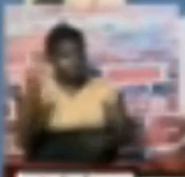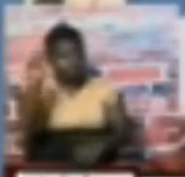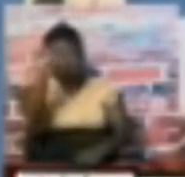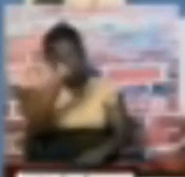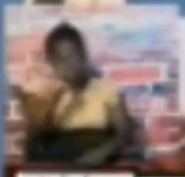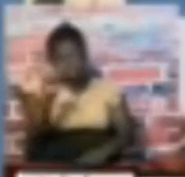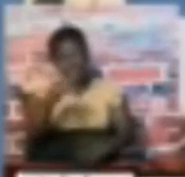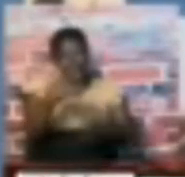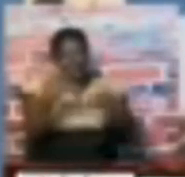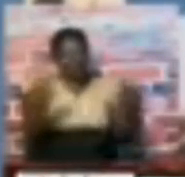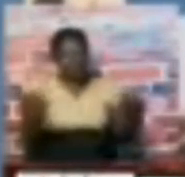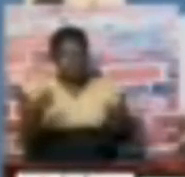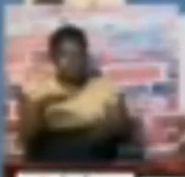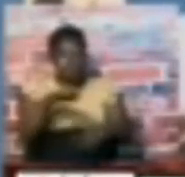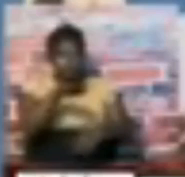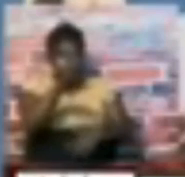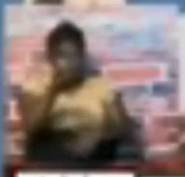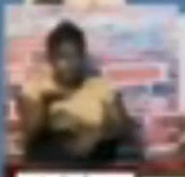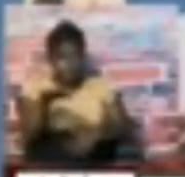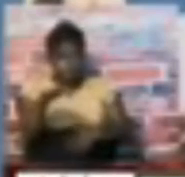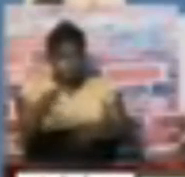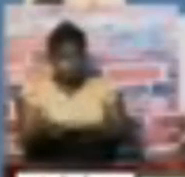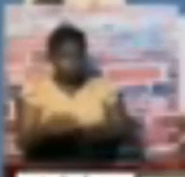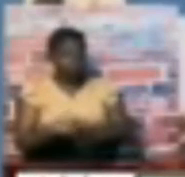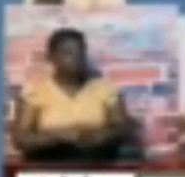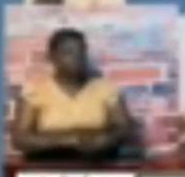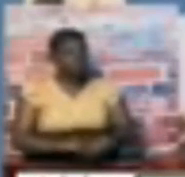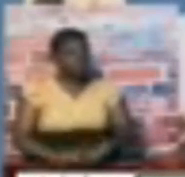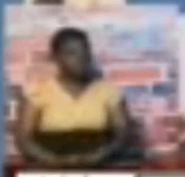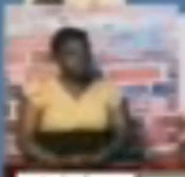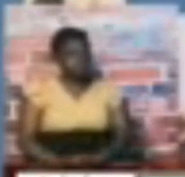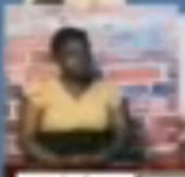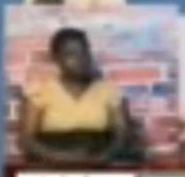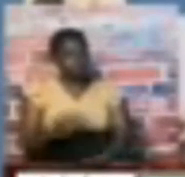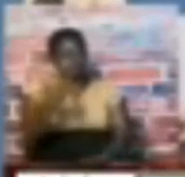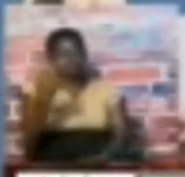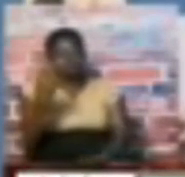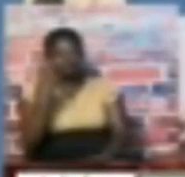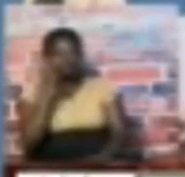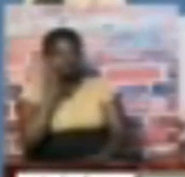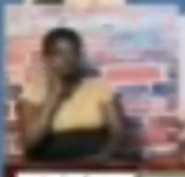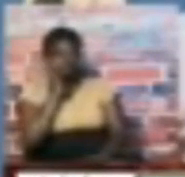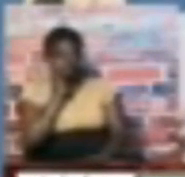Rubaya, Cooperatives, Savings and Credit Society, 5 million shillings.